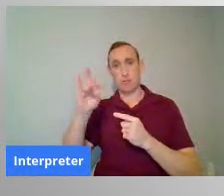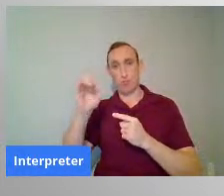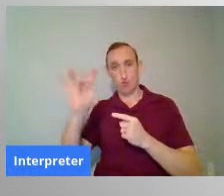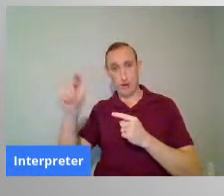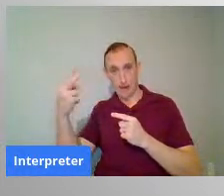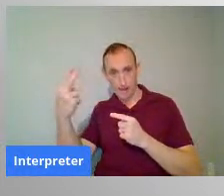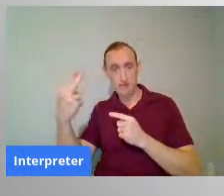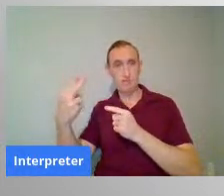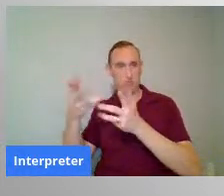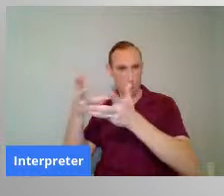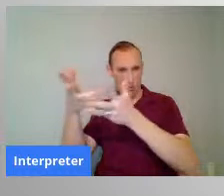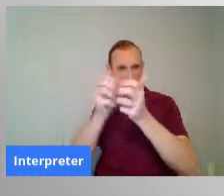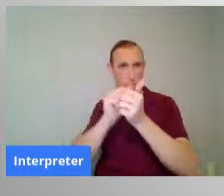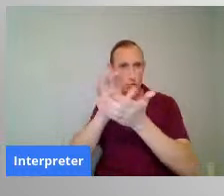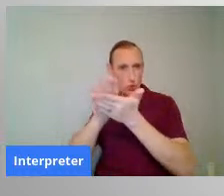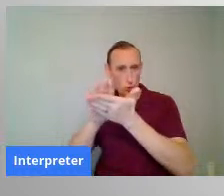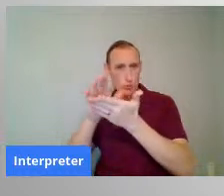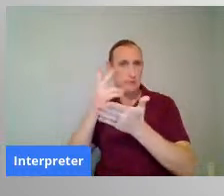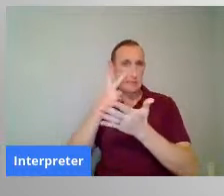this coming year.